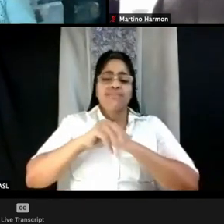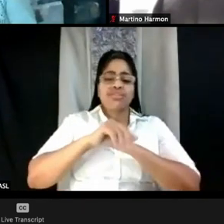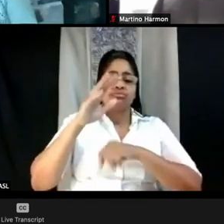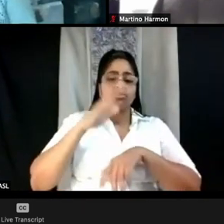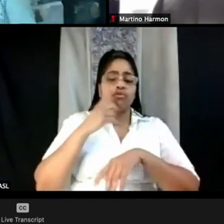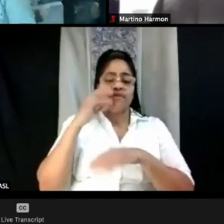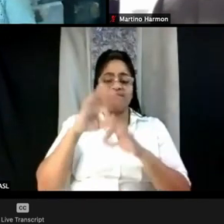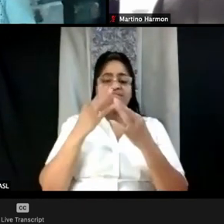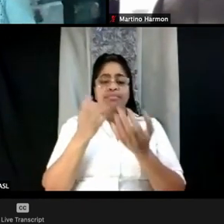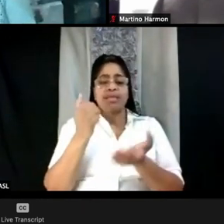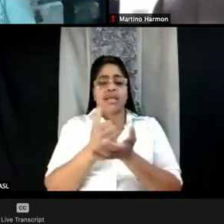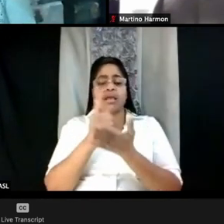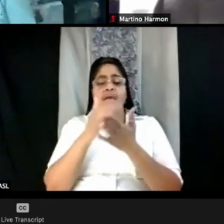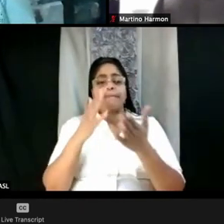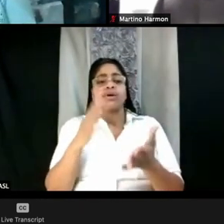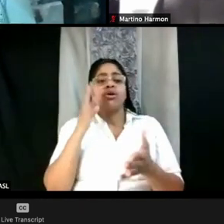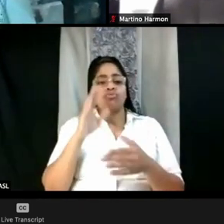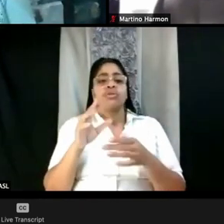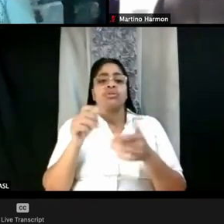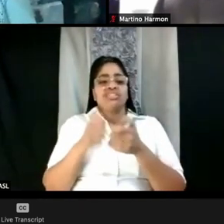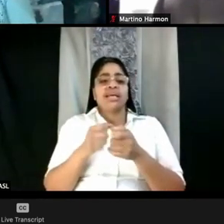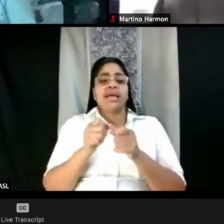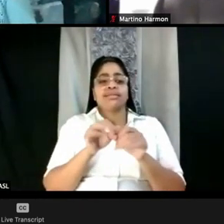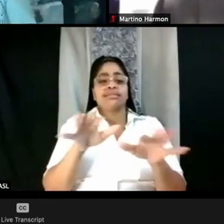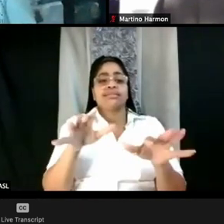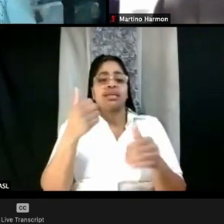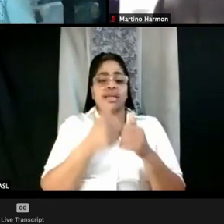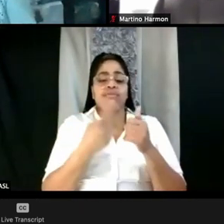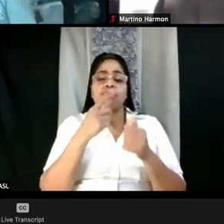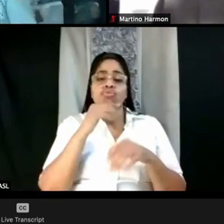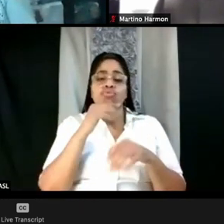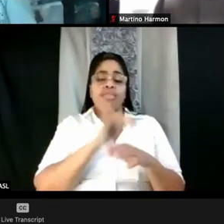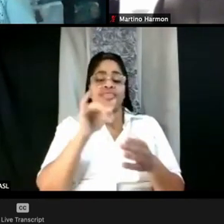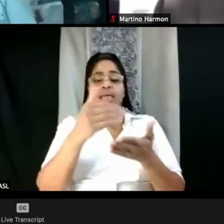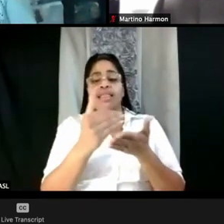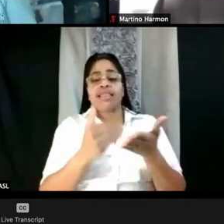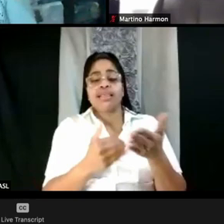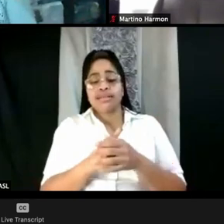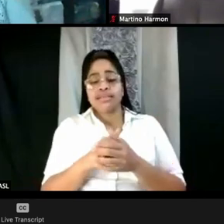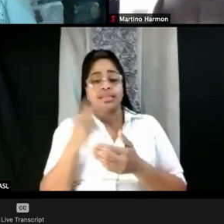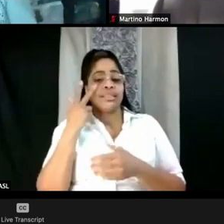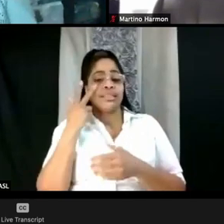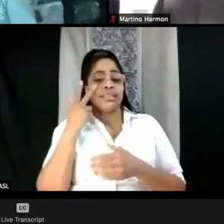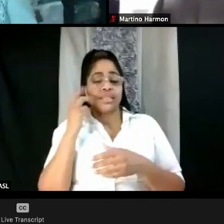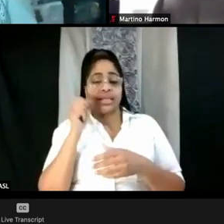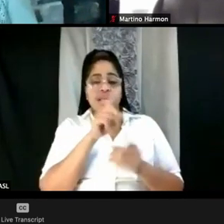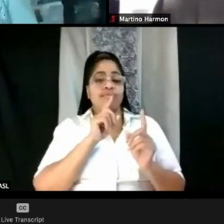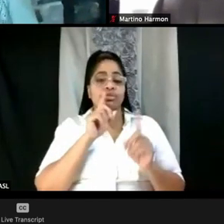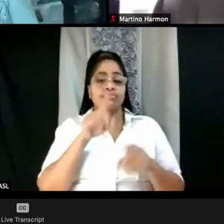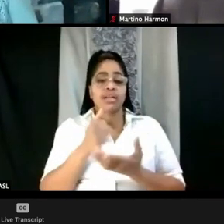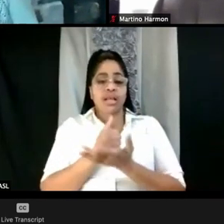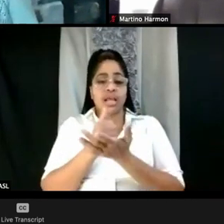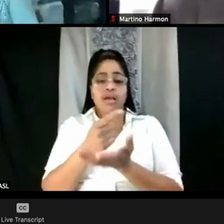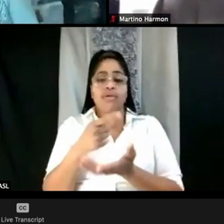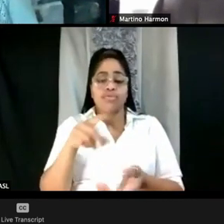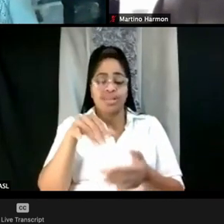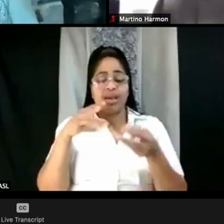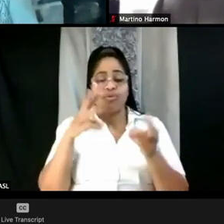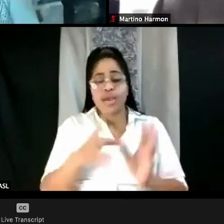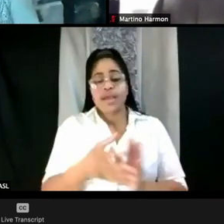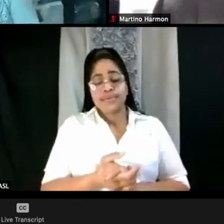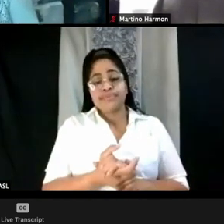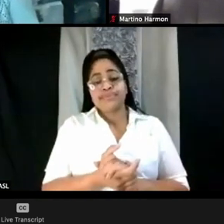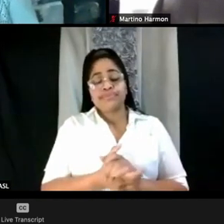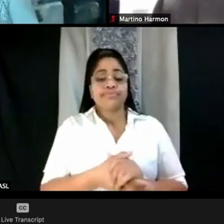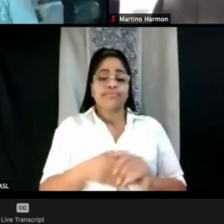Family Helpers and it will go out by text to everybody who's on the list to see if they can respond and help you out in that way.